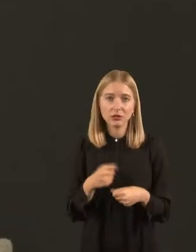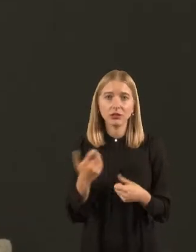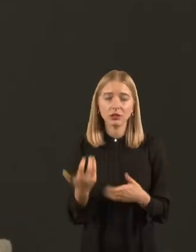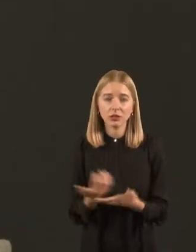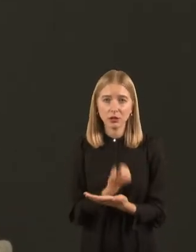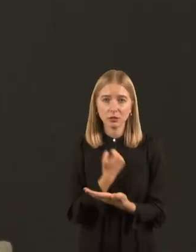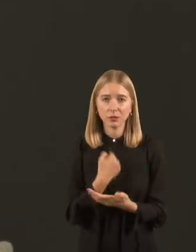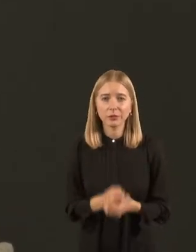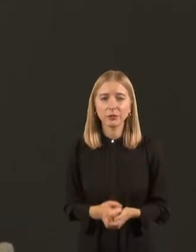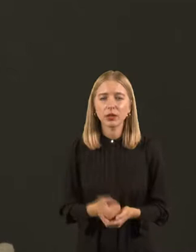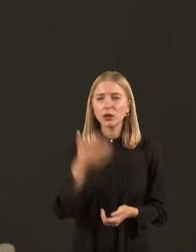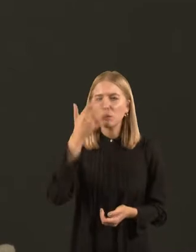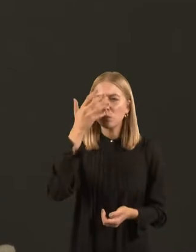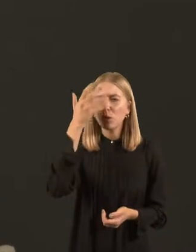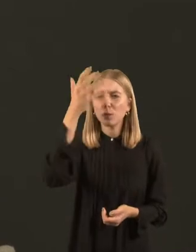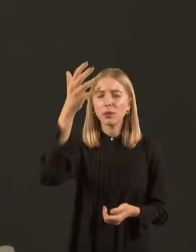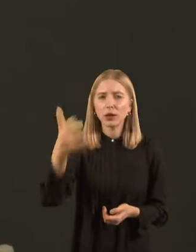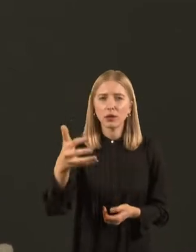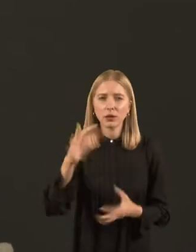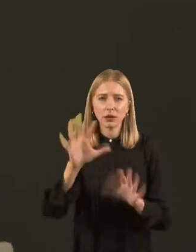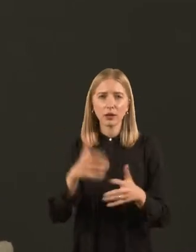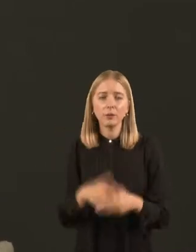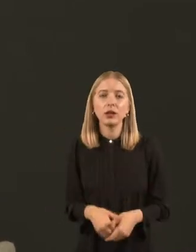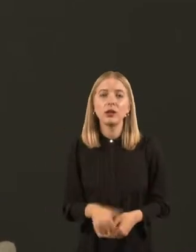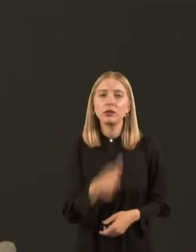will be introduced